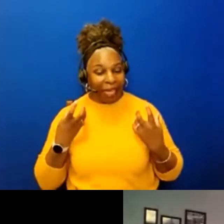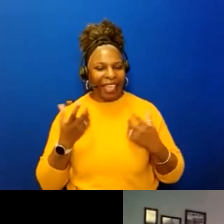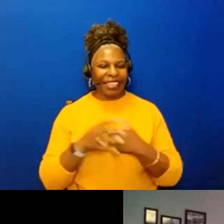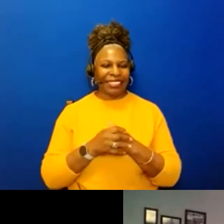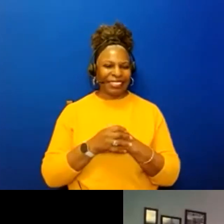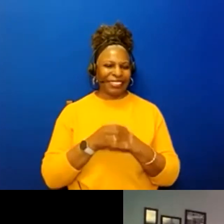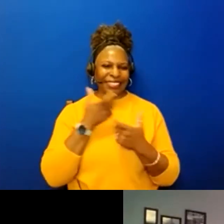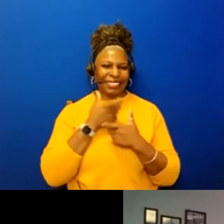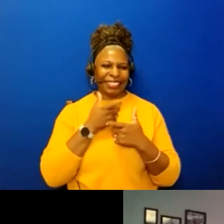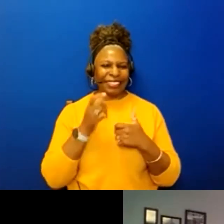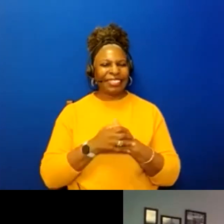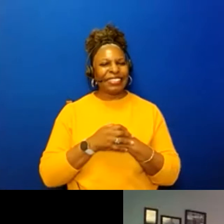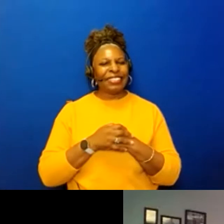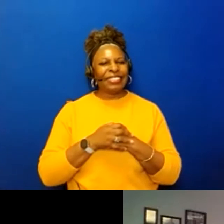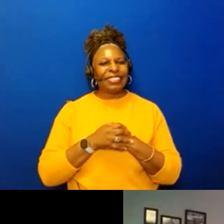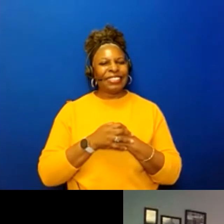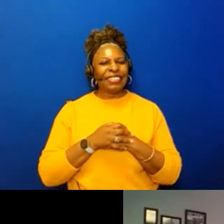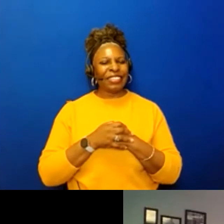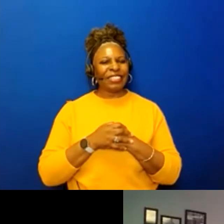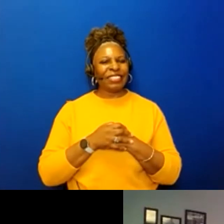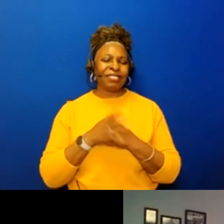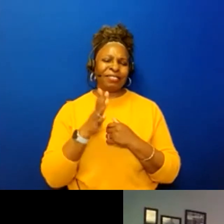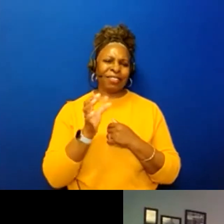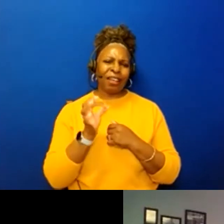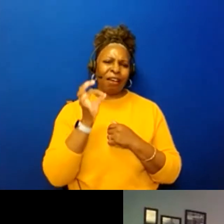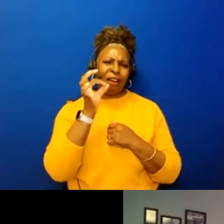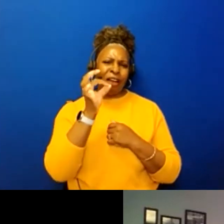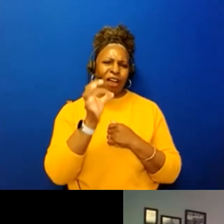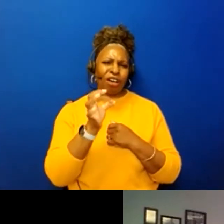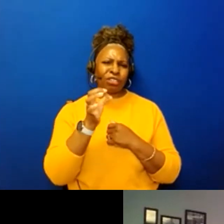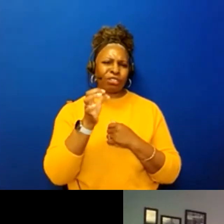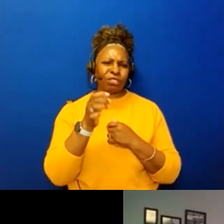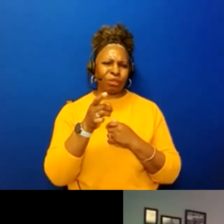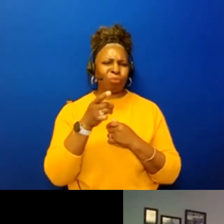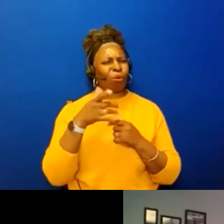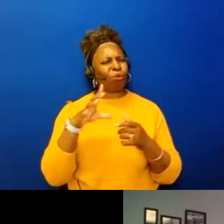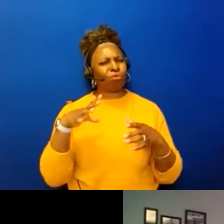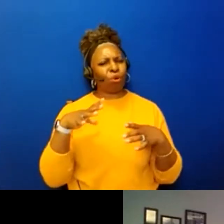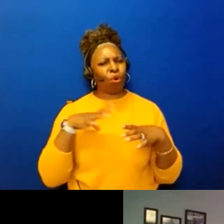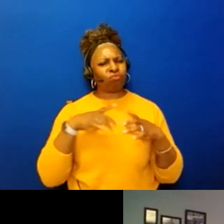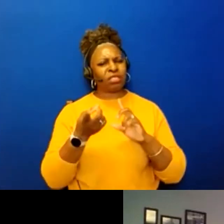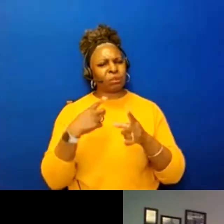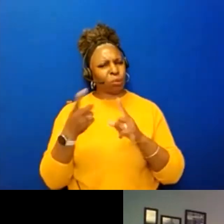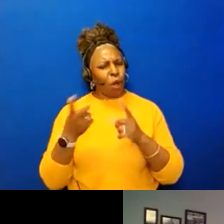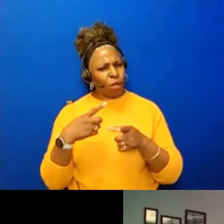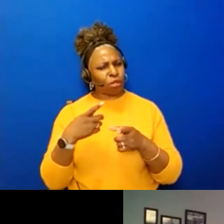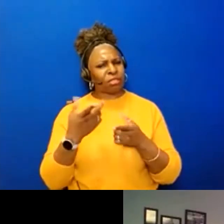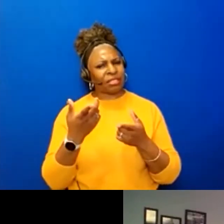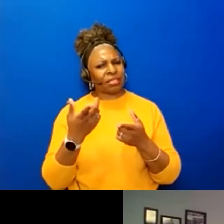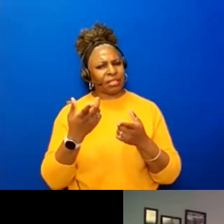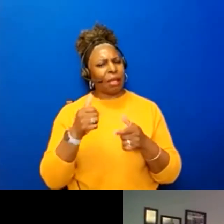So slightly, we were going to ask you, and in a way you've answered it just now, what's the best bit about being a